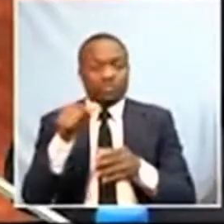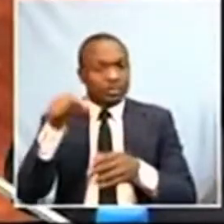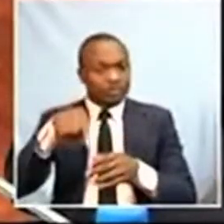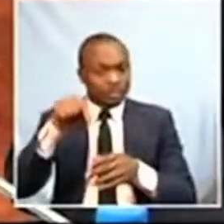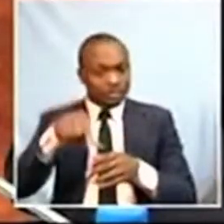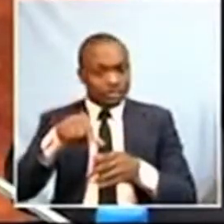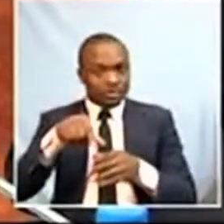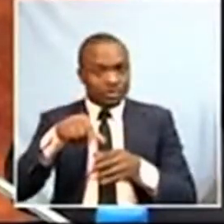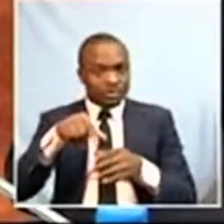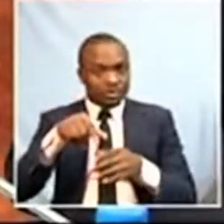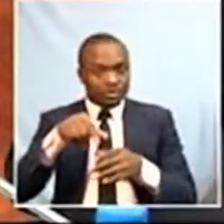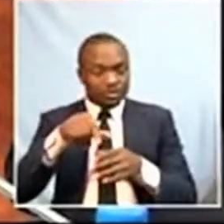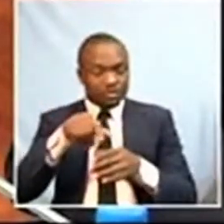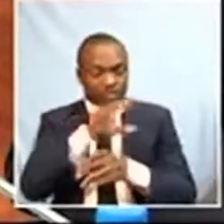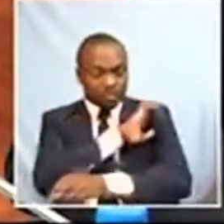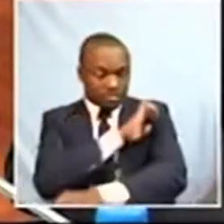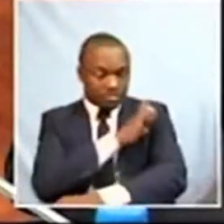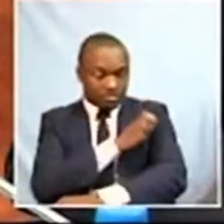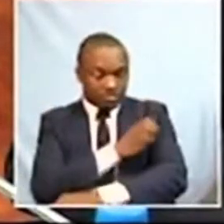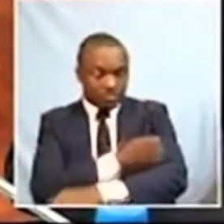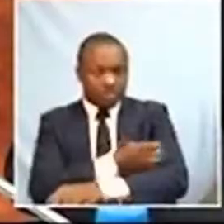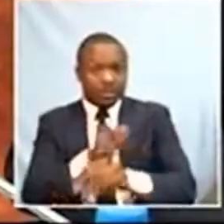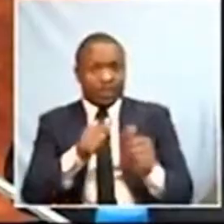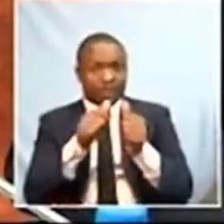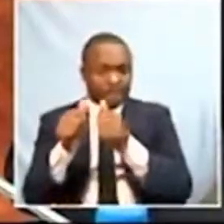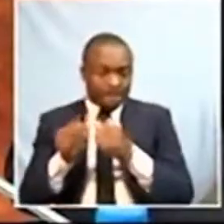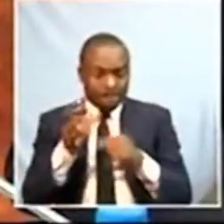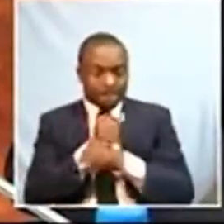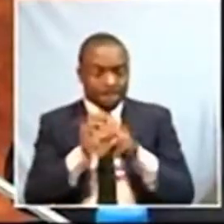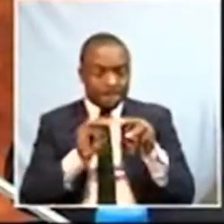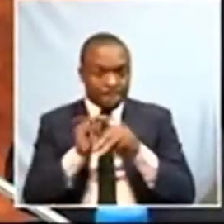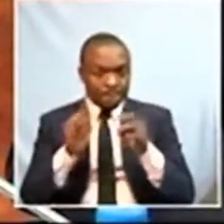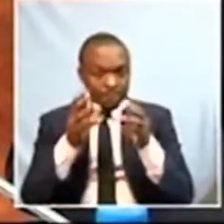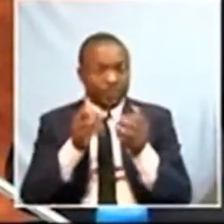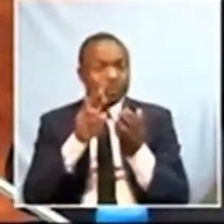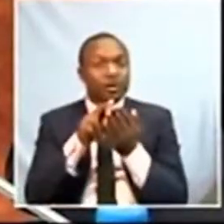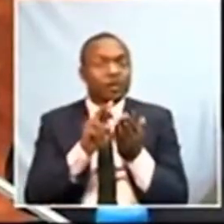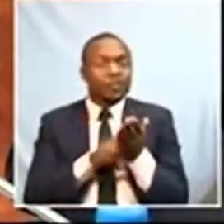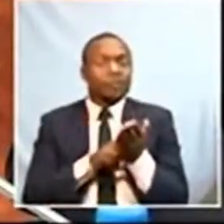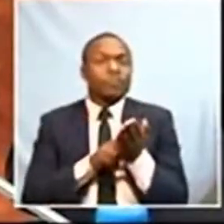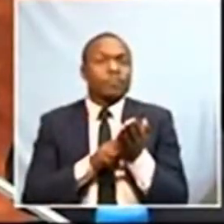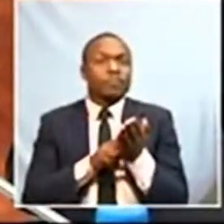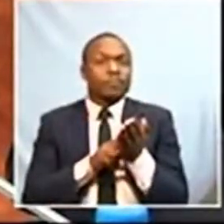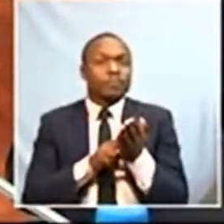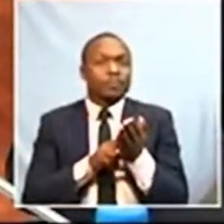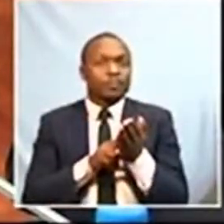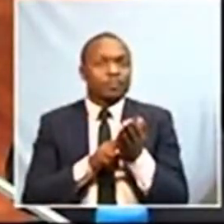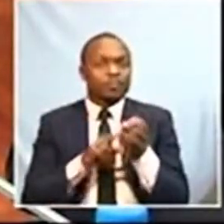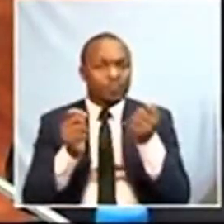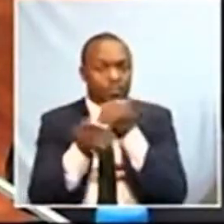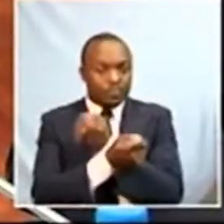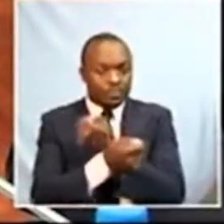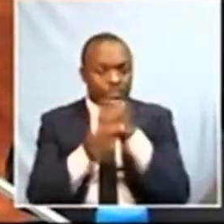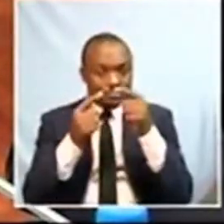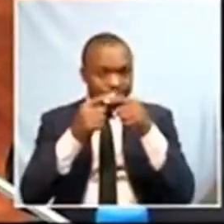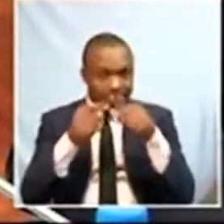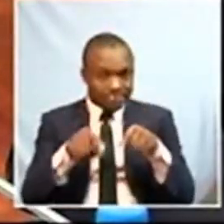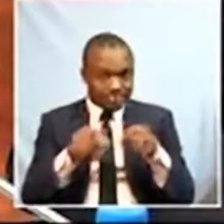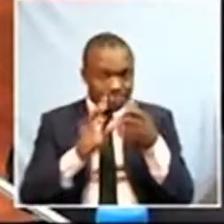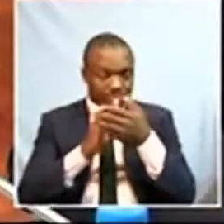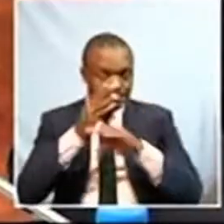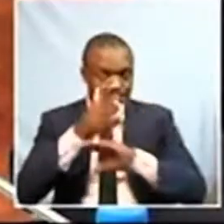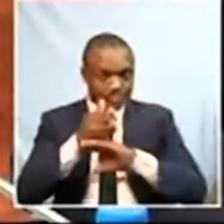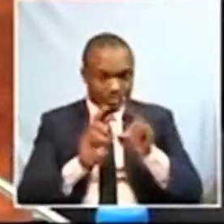empowerment. Action taken. Management wishes to report that variations were made